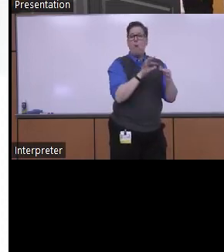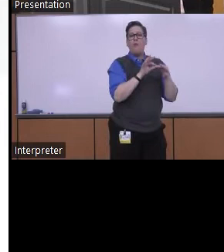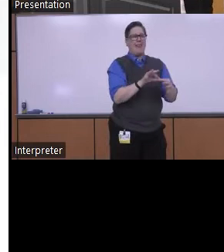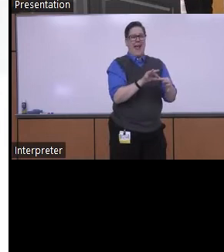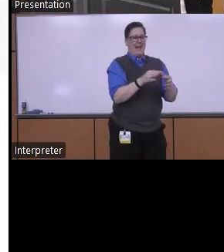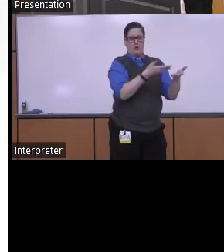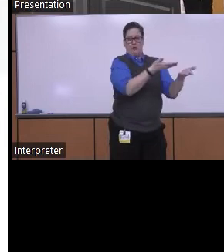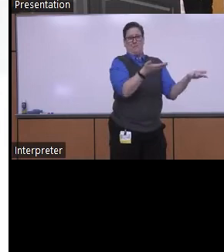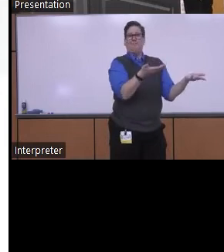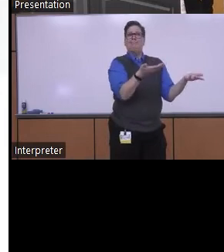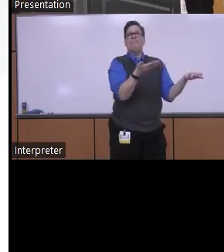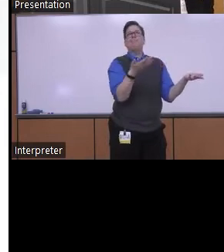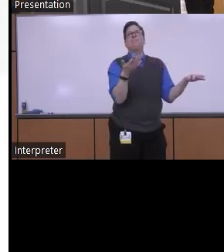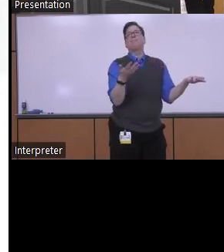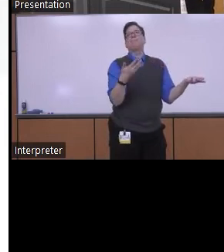to